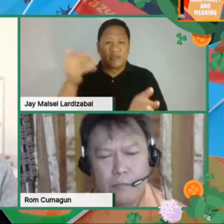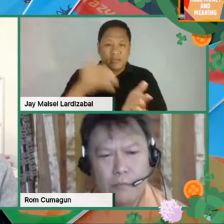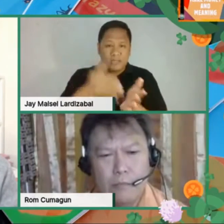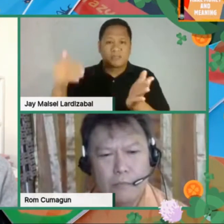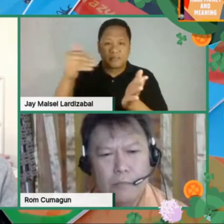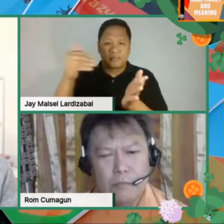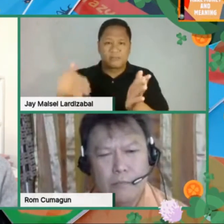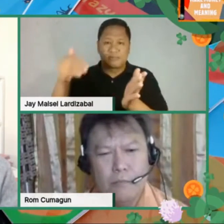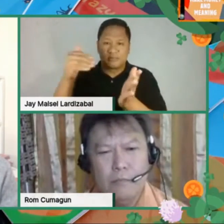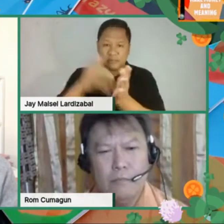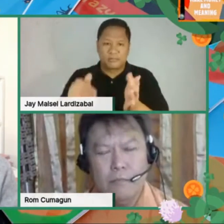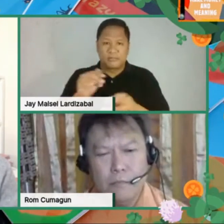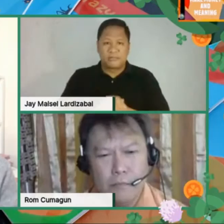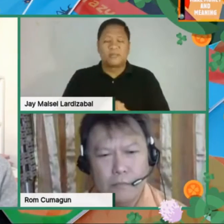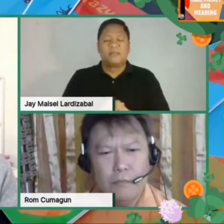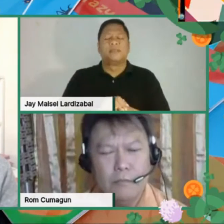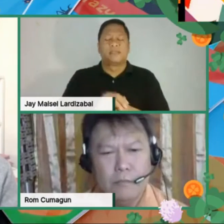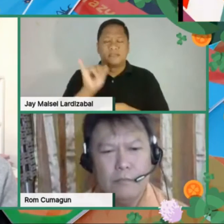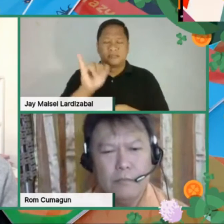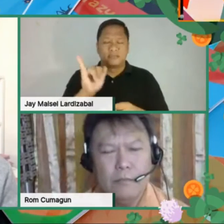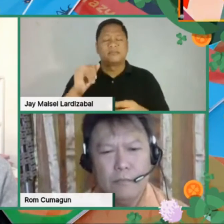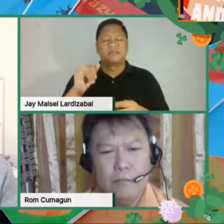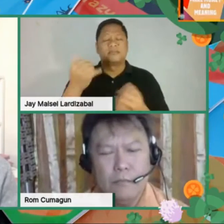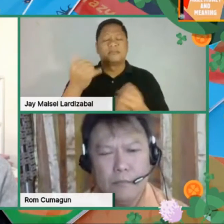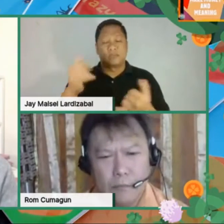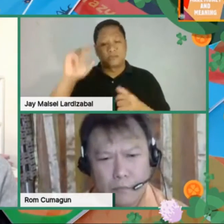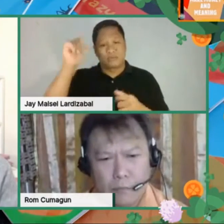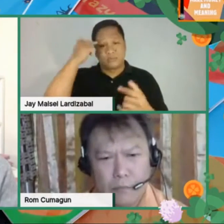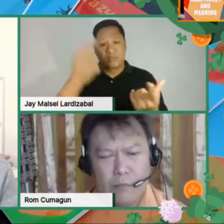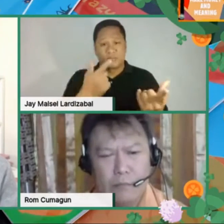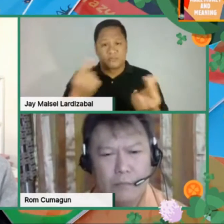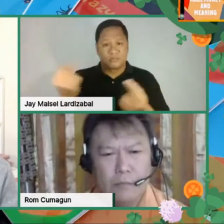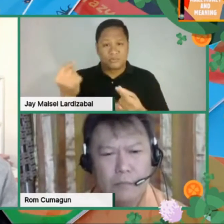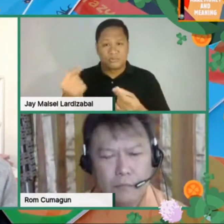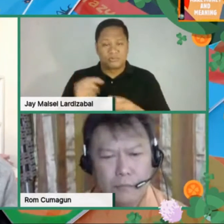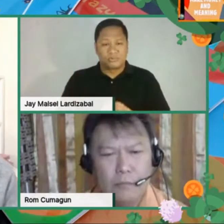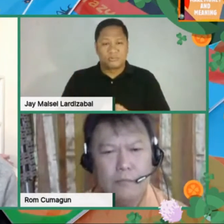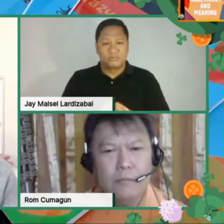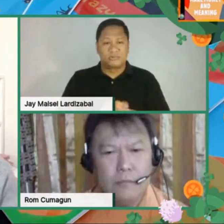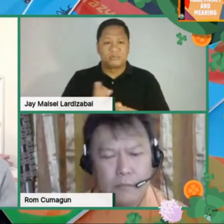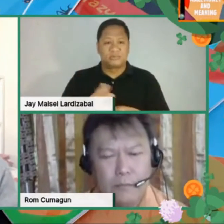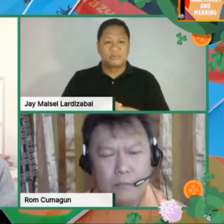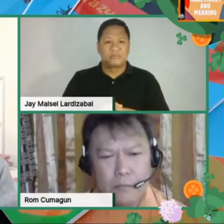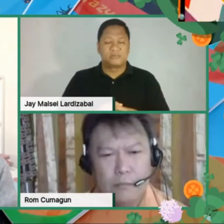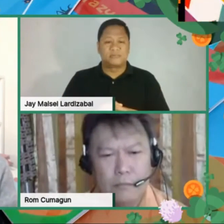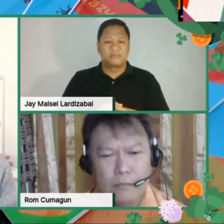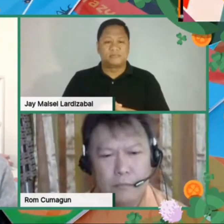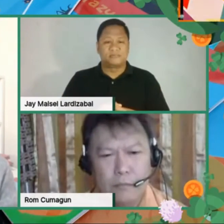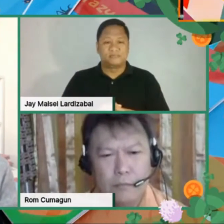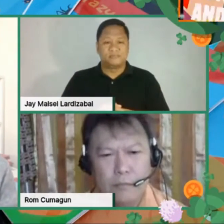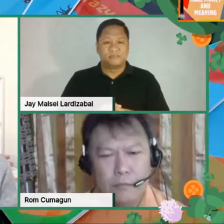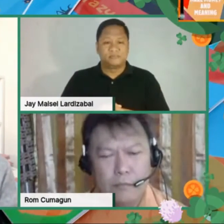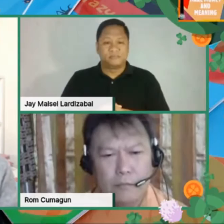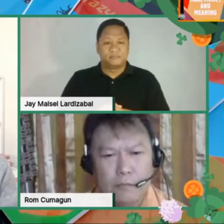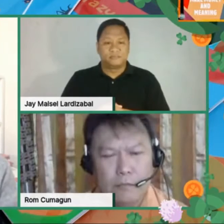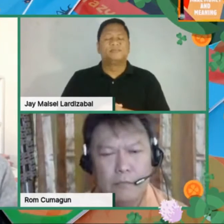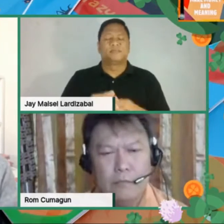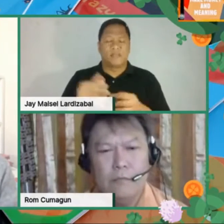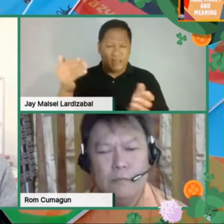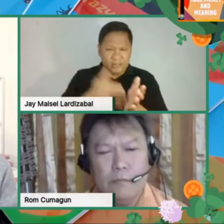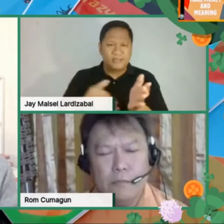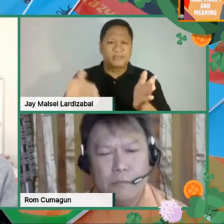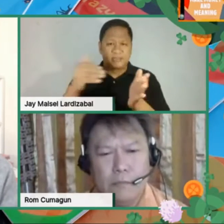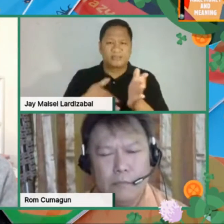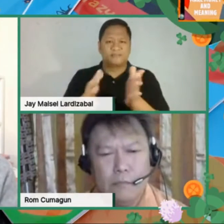talagang ini-impose nila, ini-insist nila. They cannot stress it too much na wash your hands when